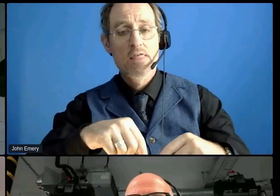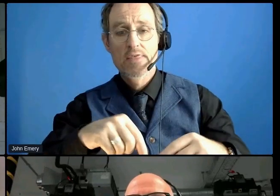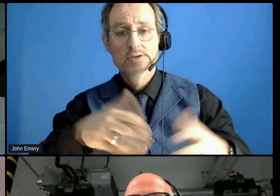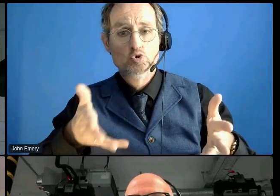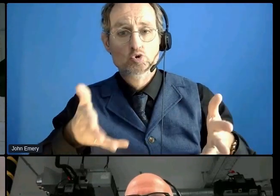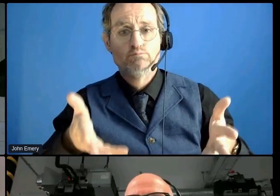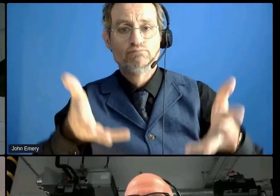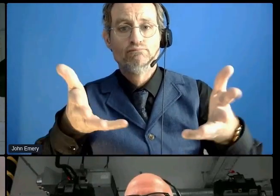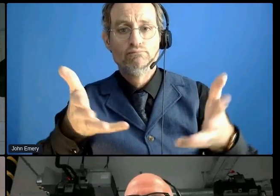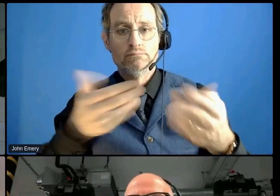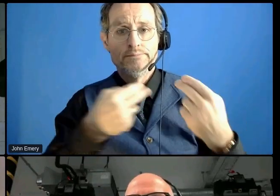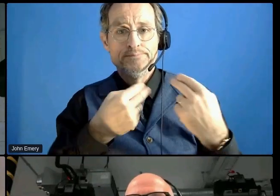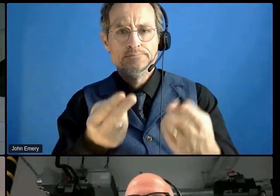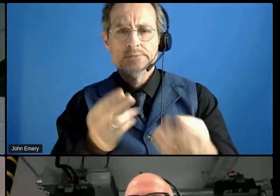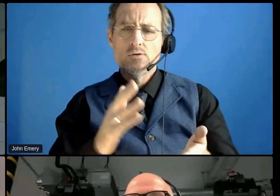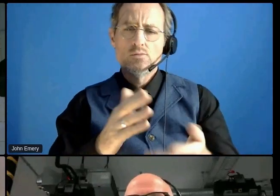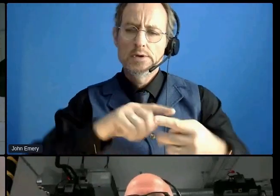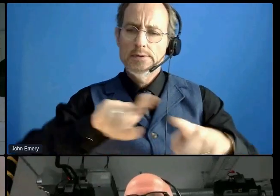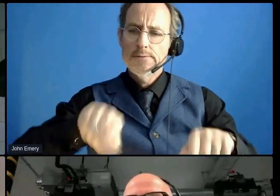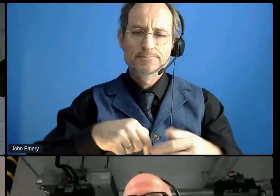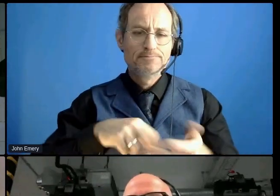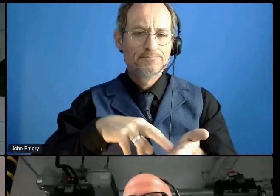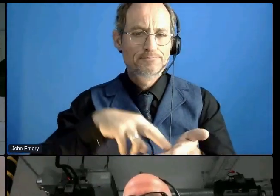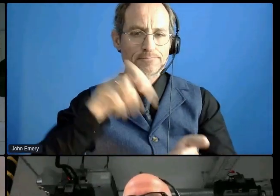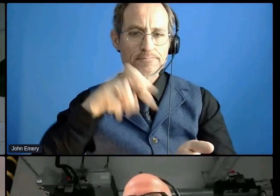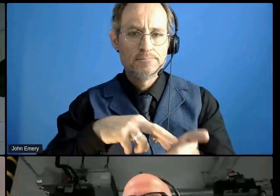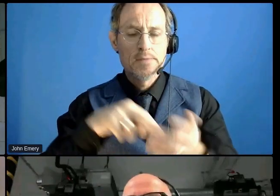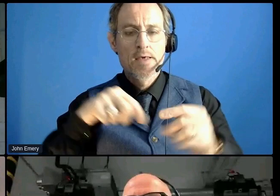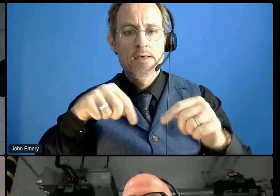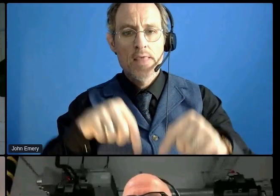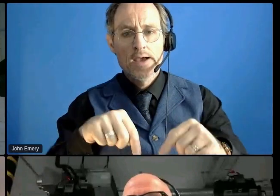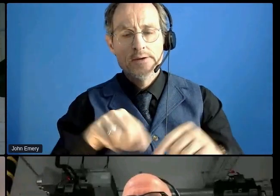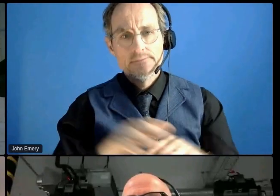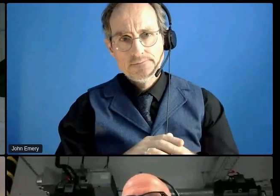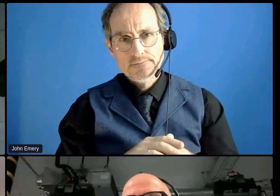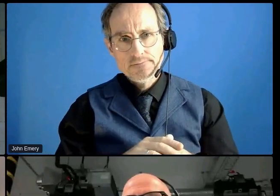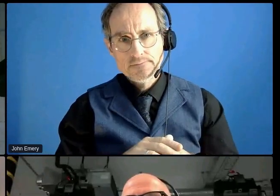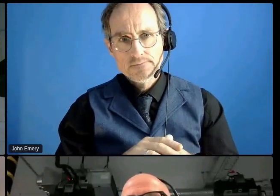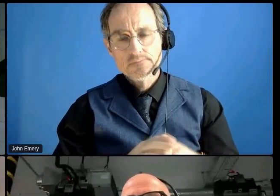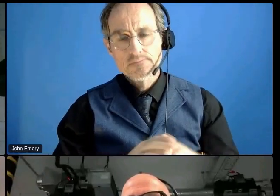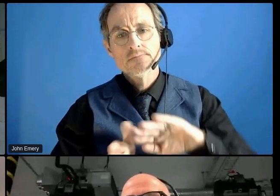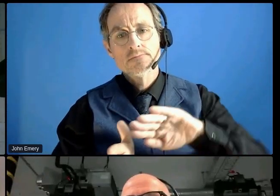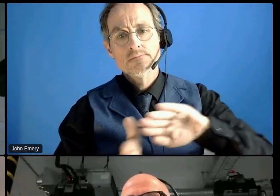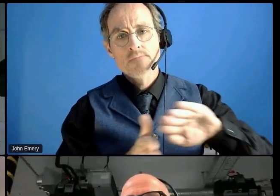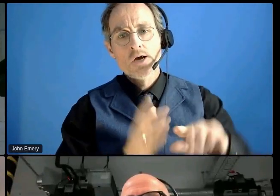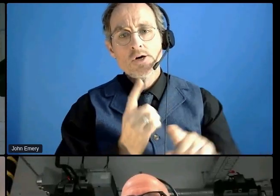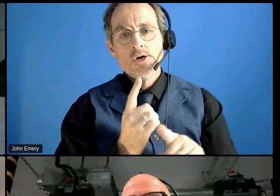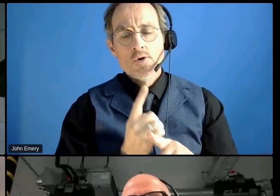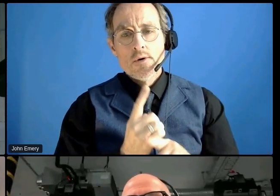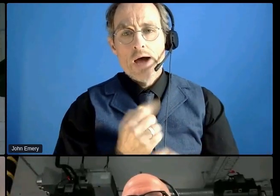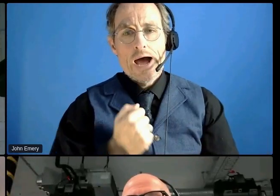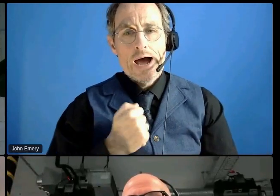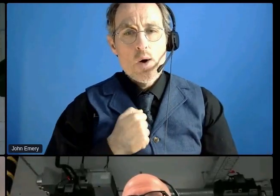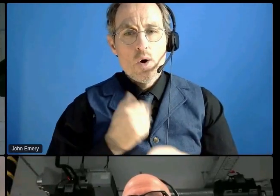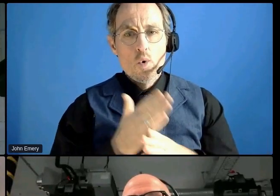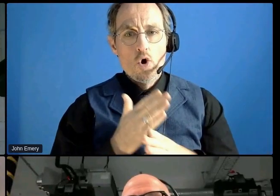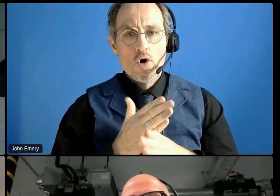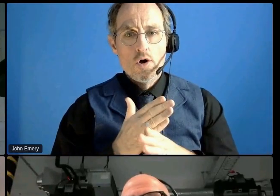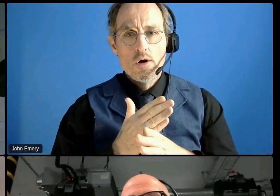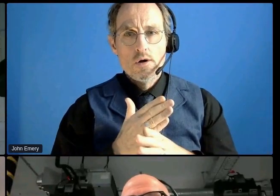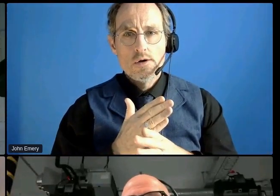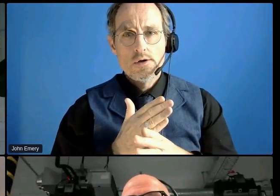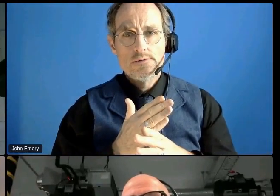about products, our product is very much our website and our apps. So we focus on trying